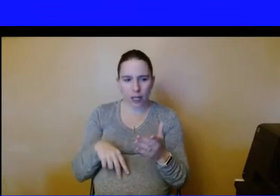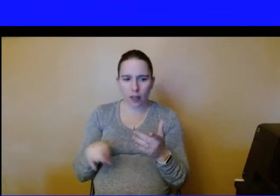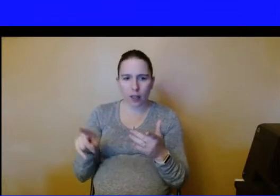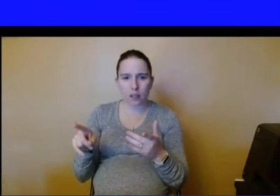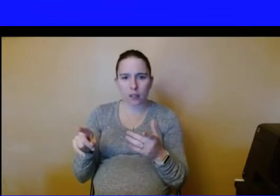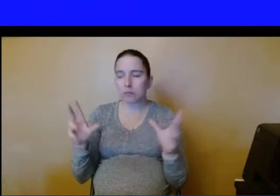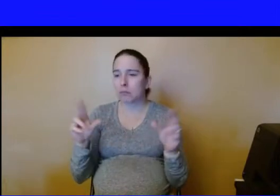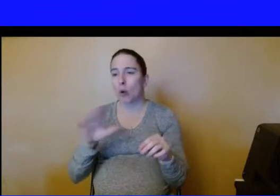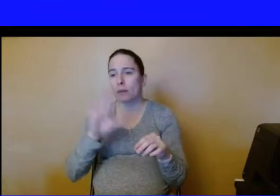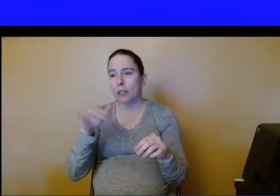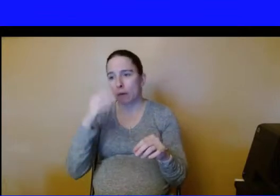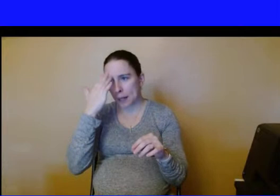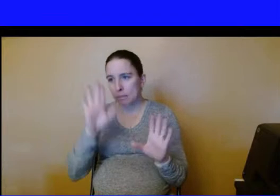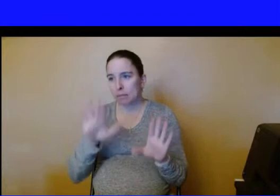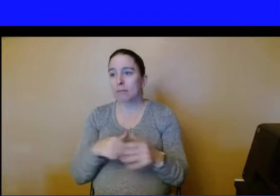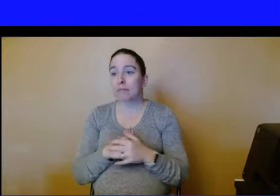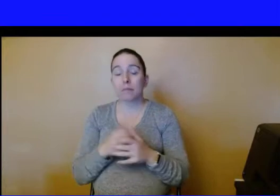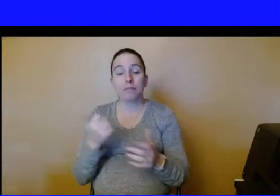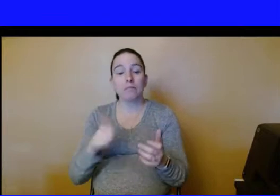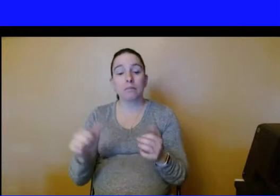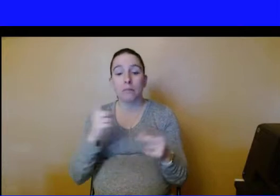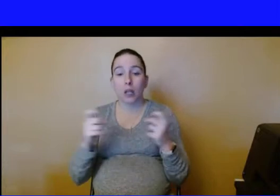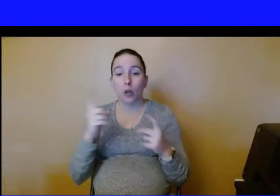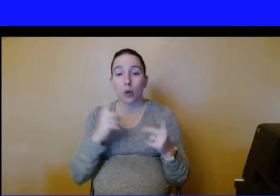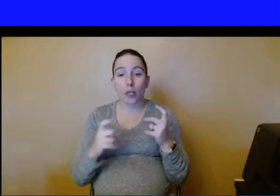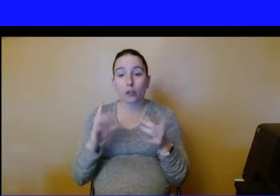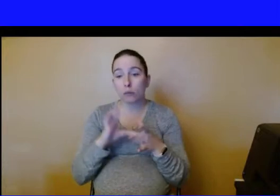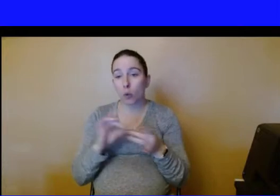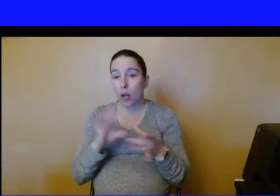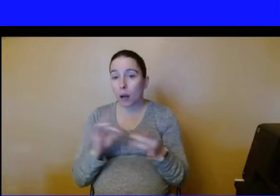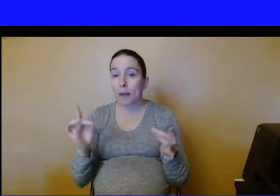you make a clearly compelling case that this will